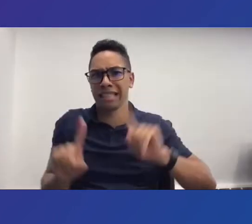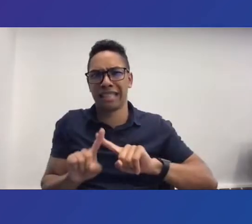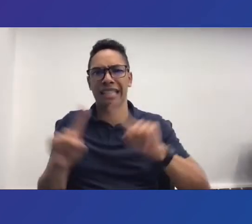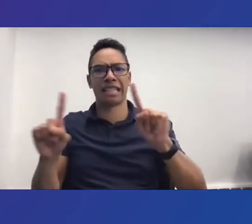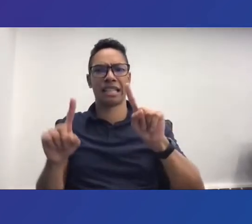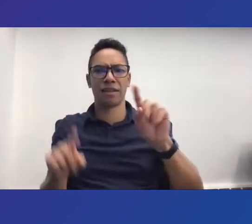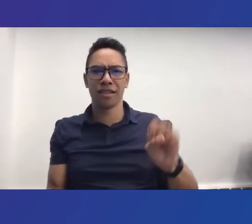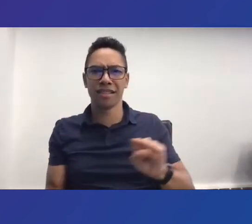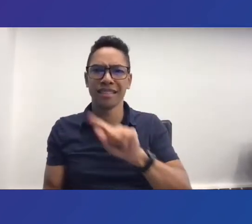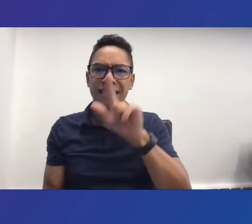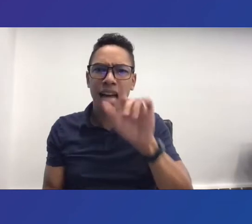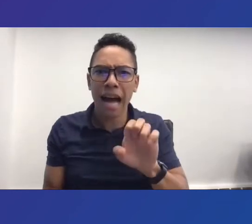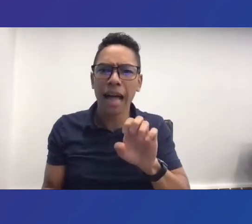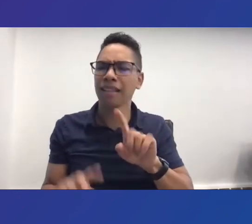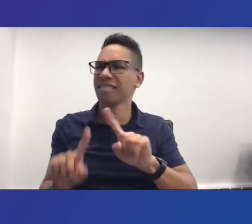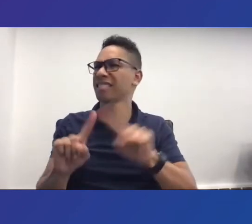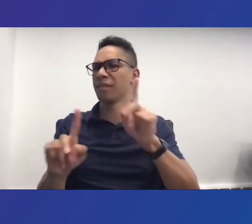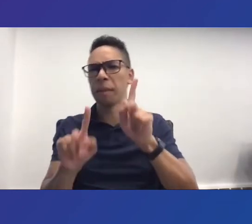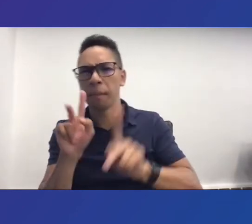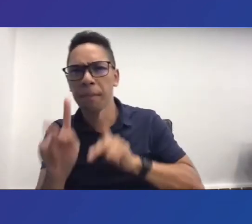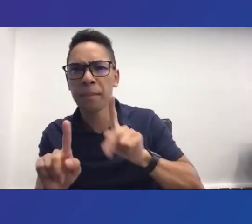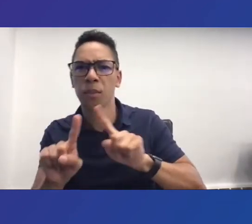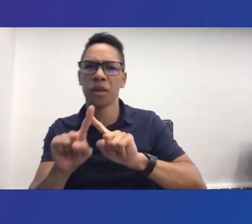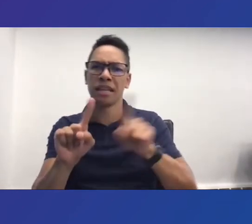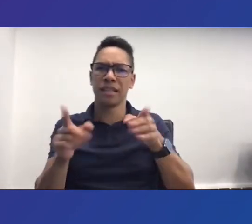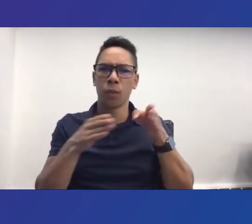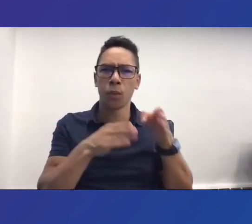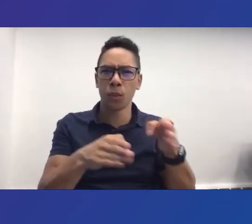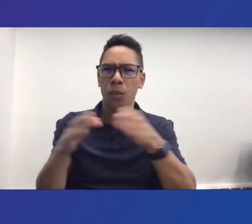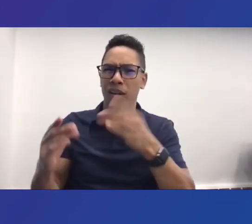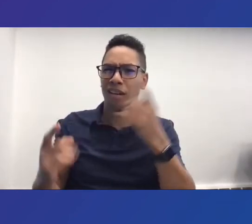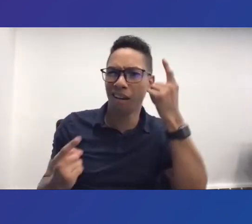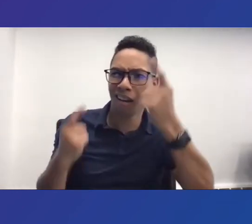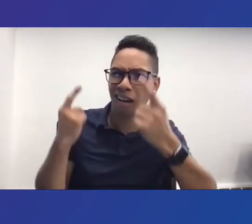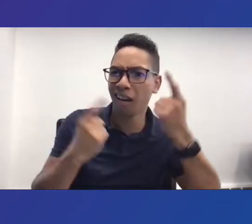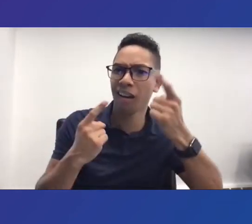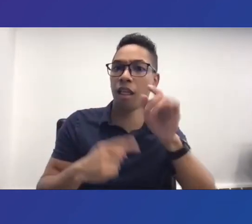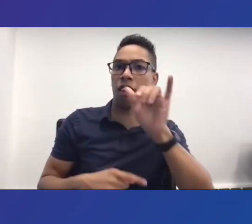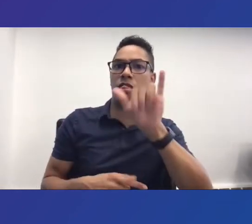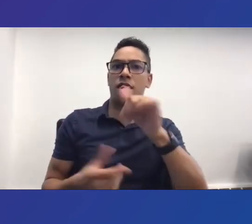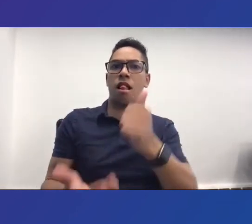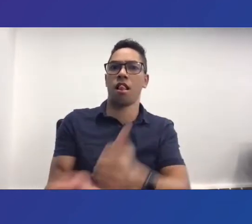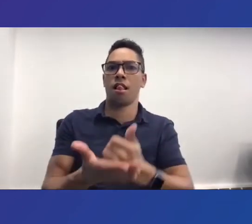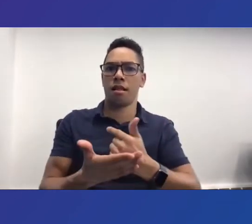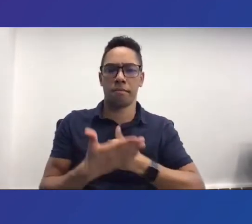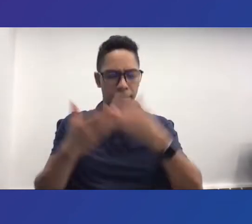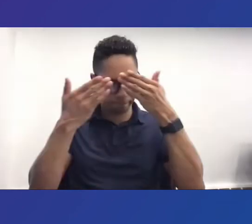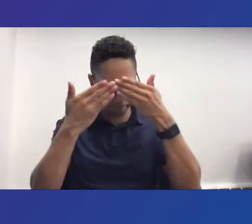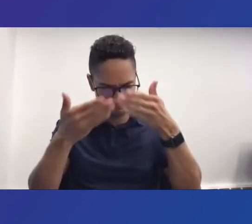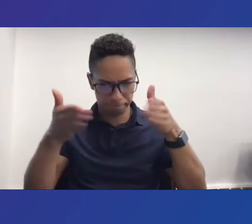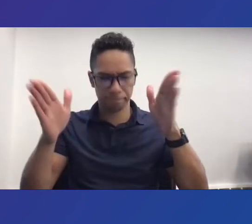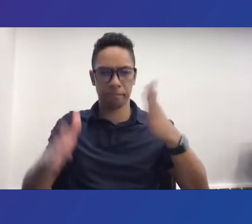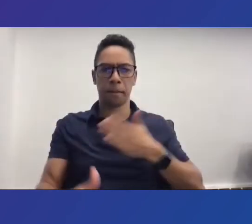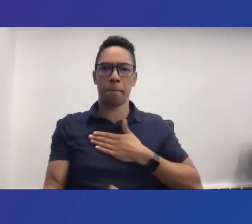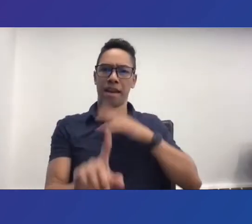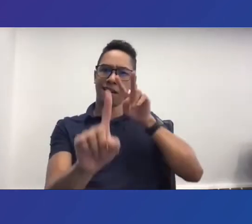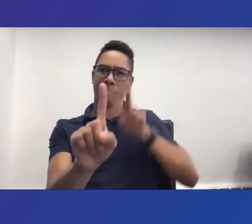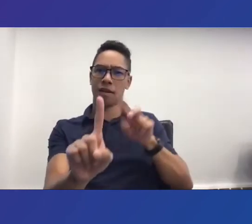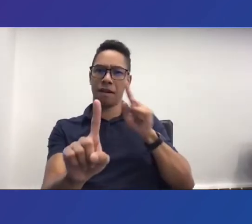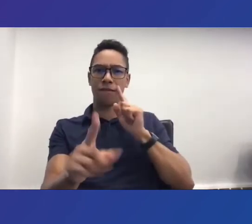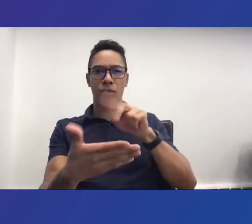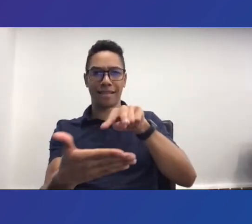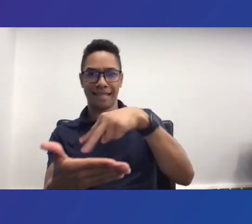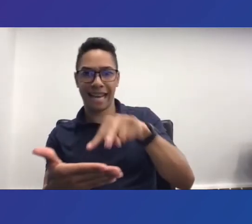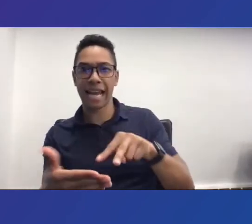and different people and different ways of thinking. And it really allowed me to unlock how I thought of dance and how I saw creativity and